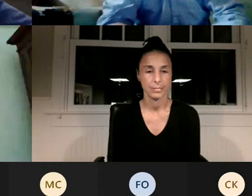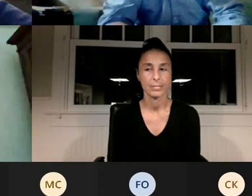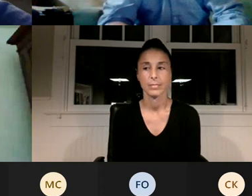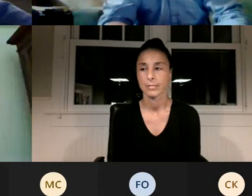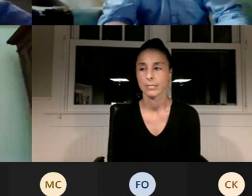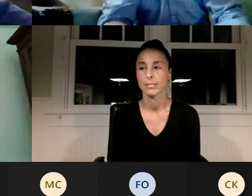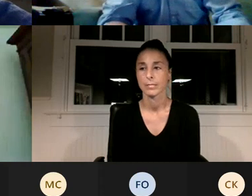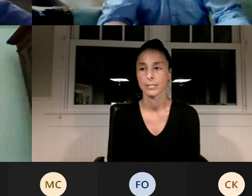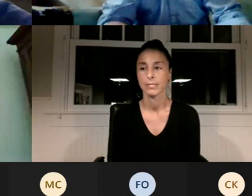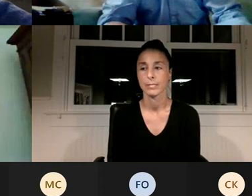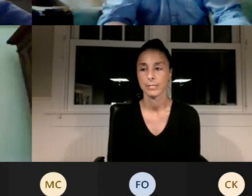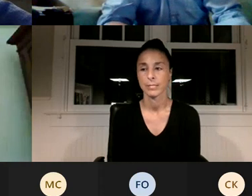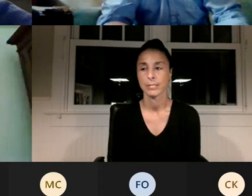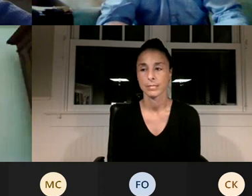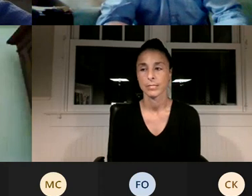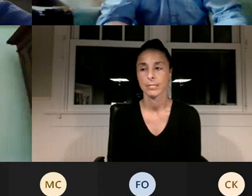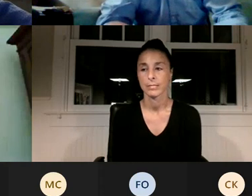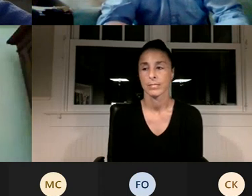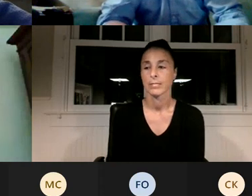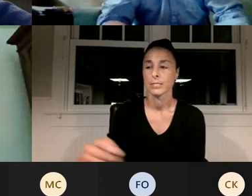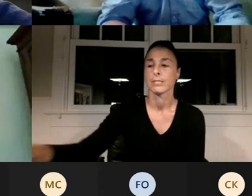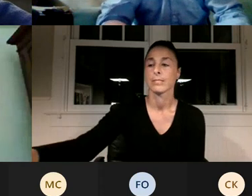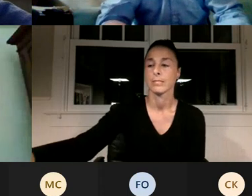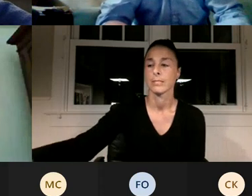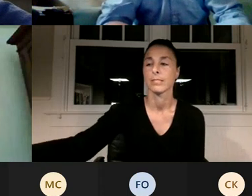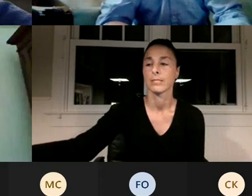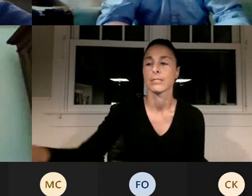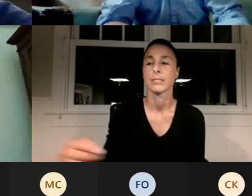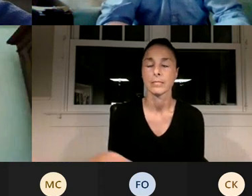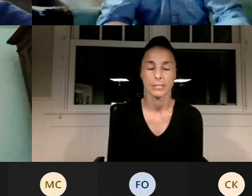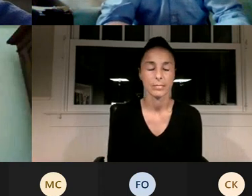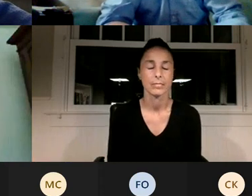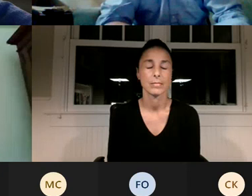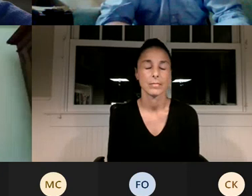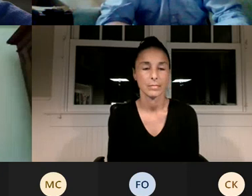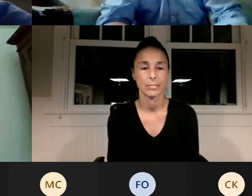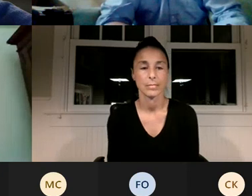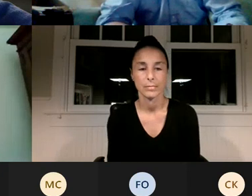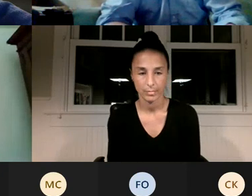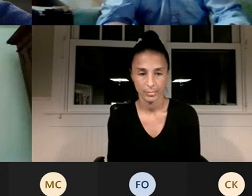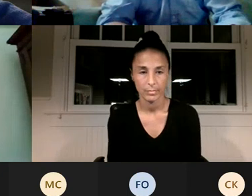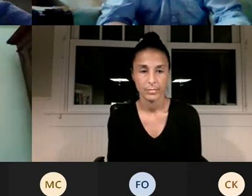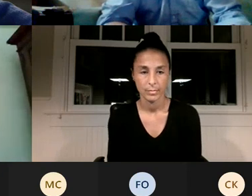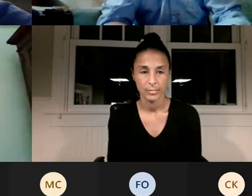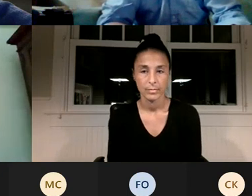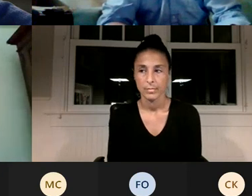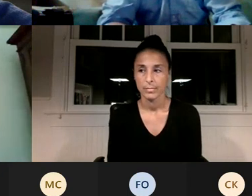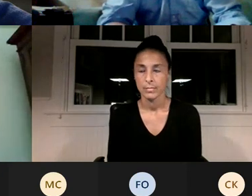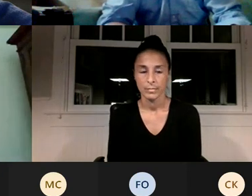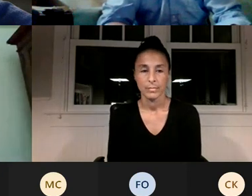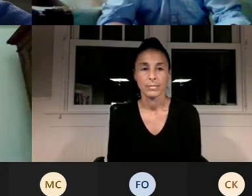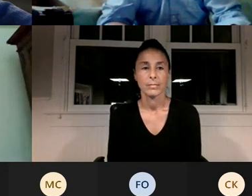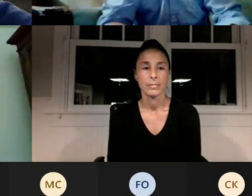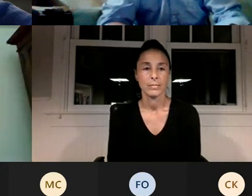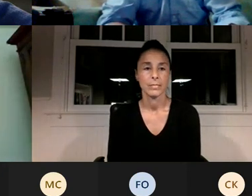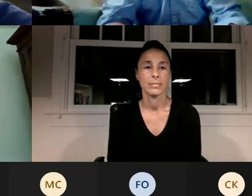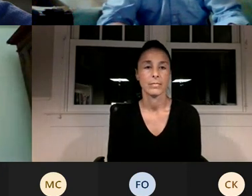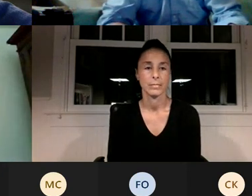the county as a whole, those types of questions are going to help us prioritize and help the board and planning commission prioritize which sites may